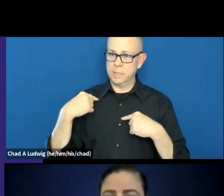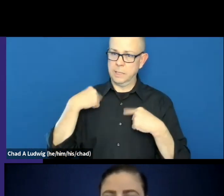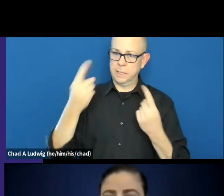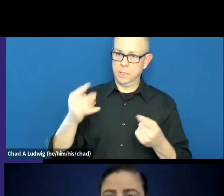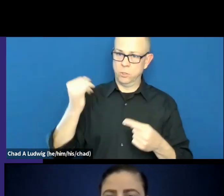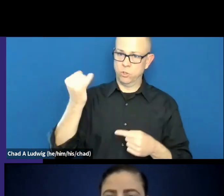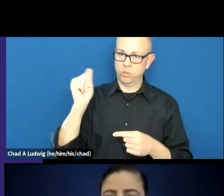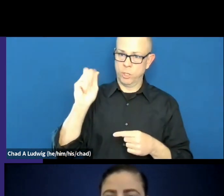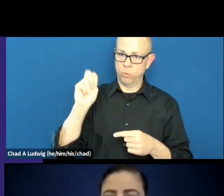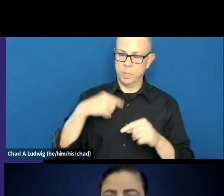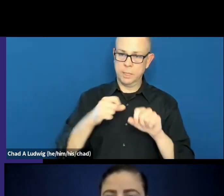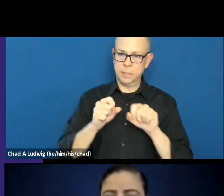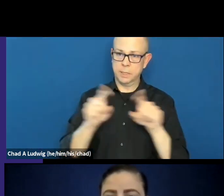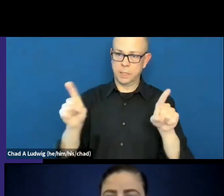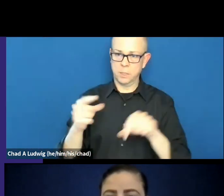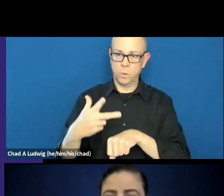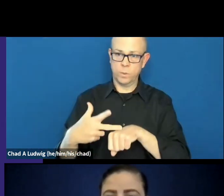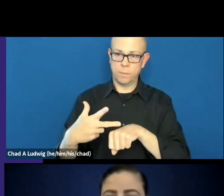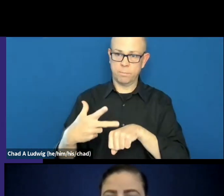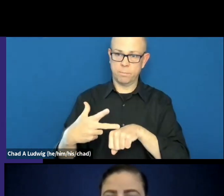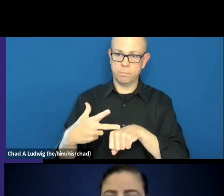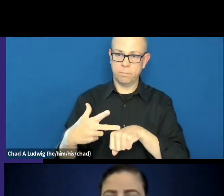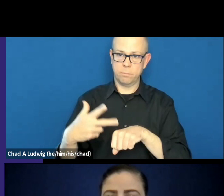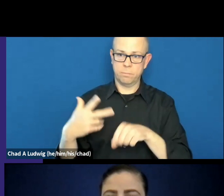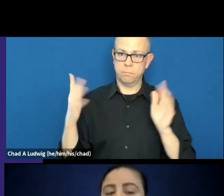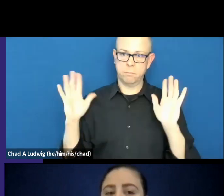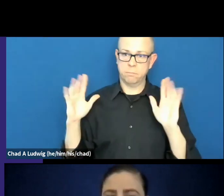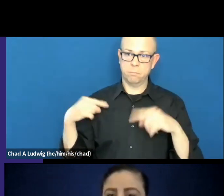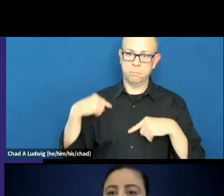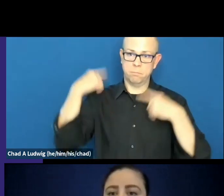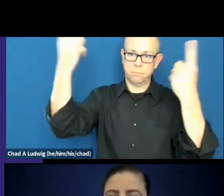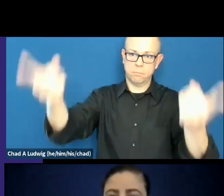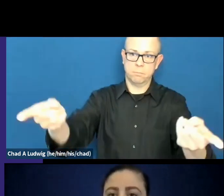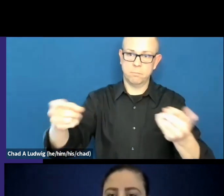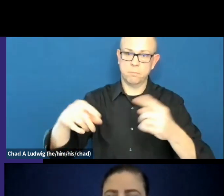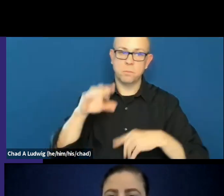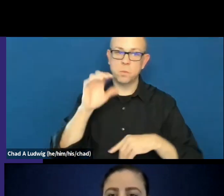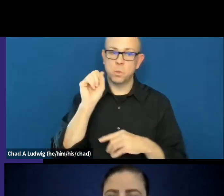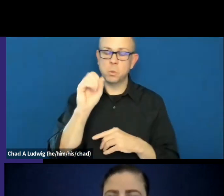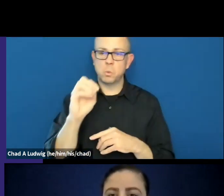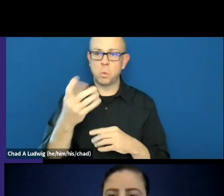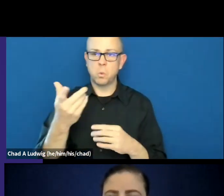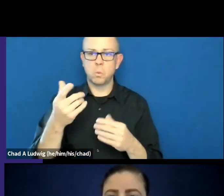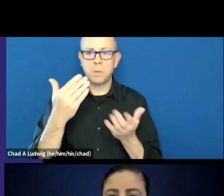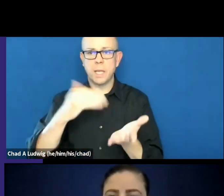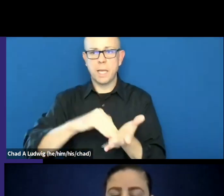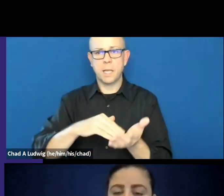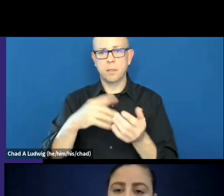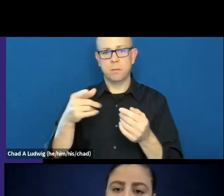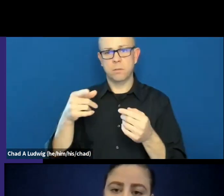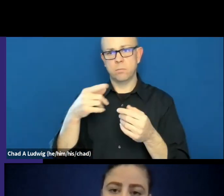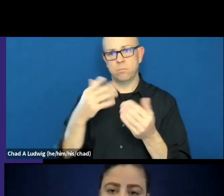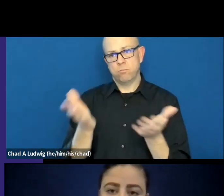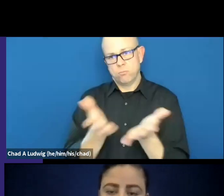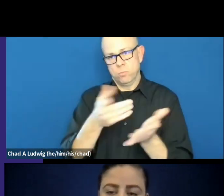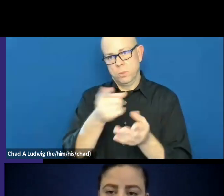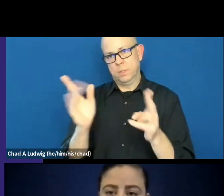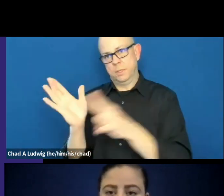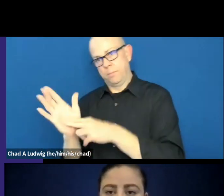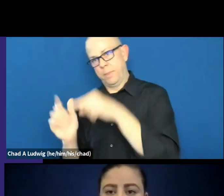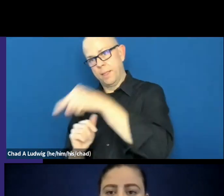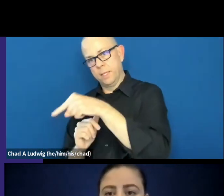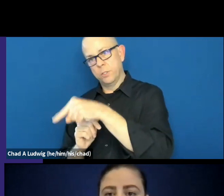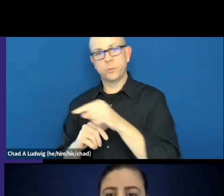very periodically. Since January, I think I've sent out 3 emails. That's it. So you will not get bombarded with spam.